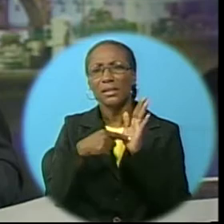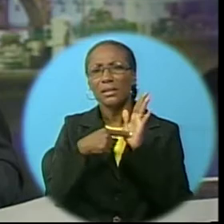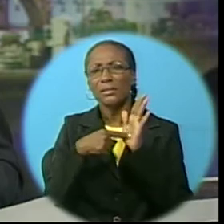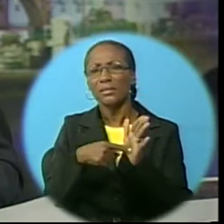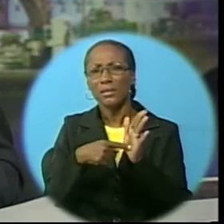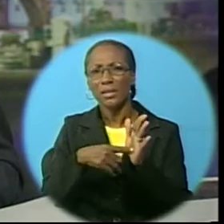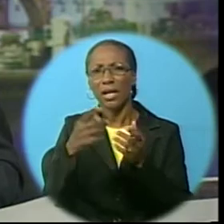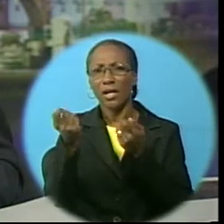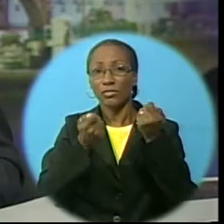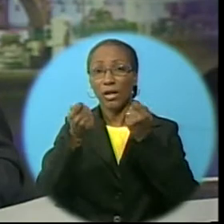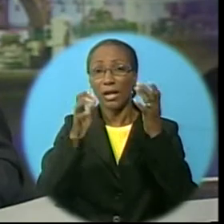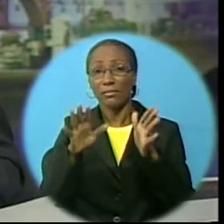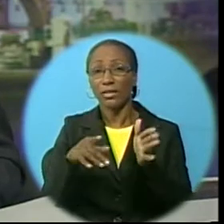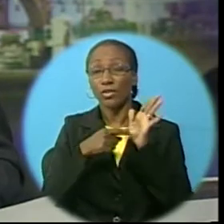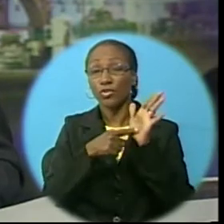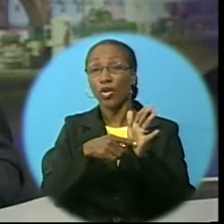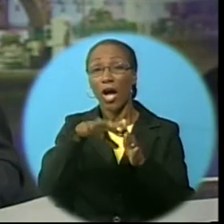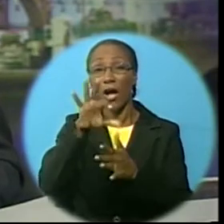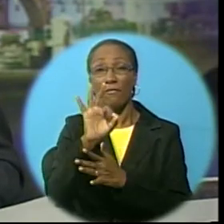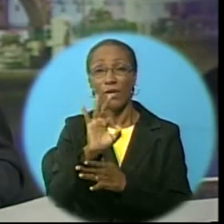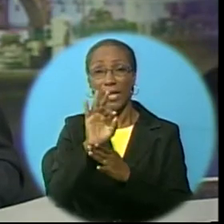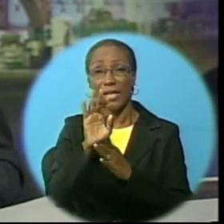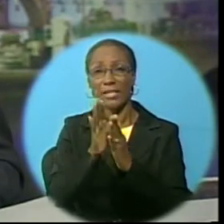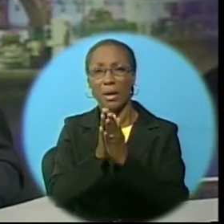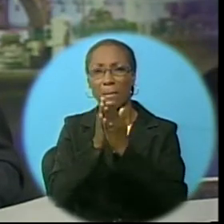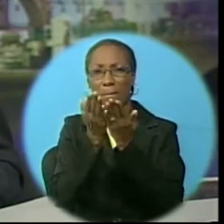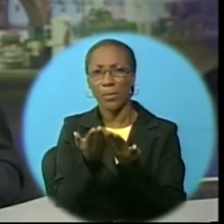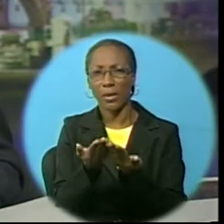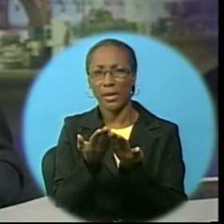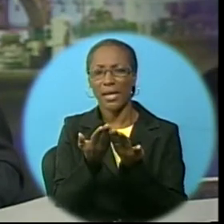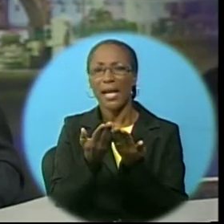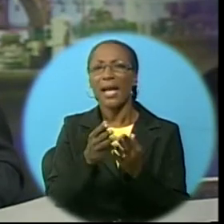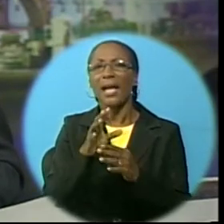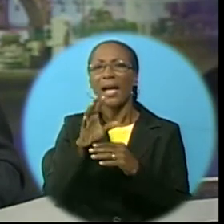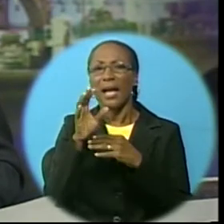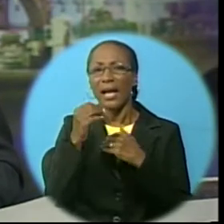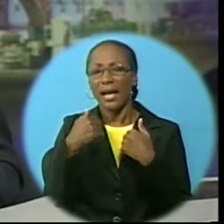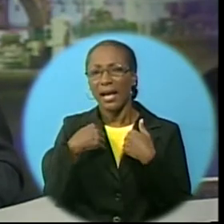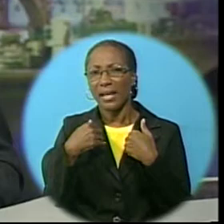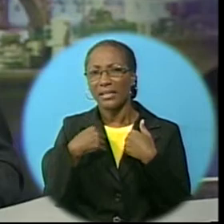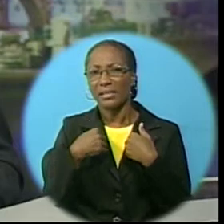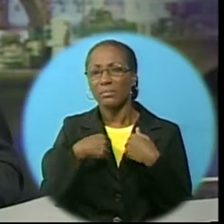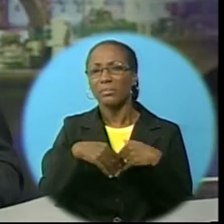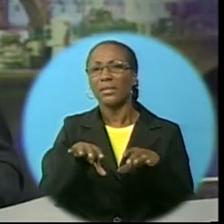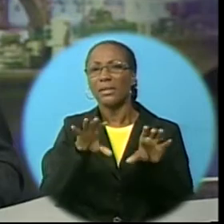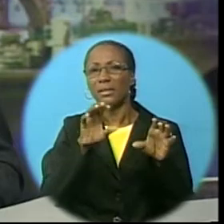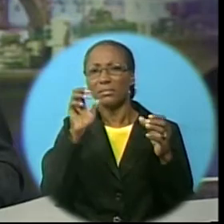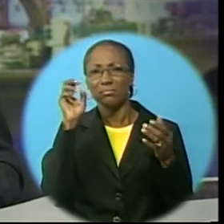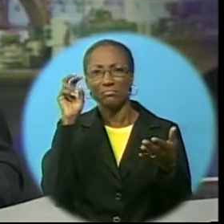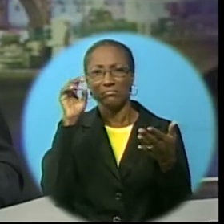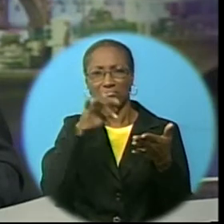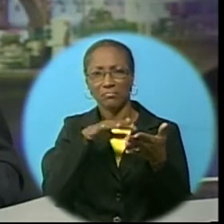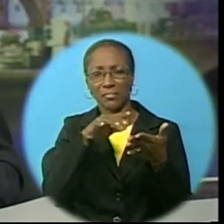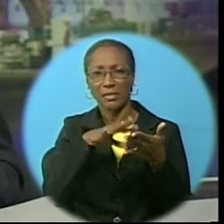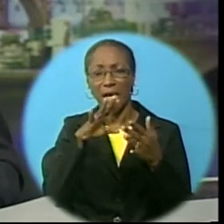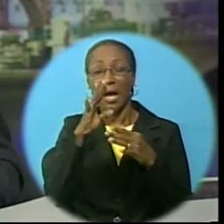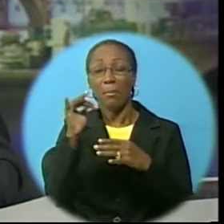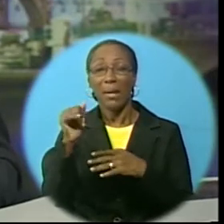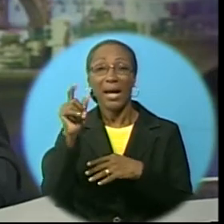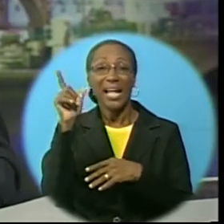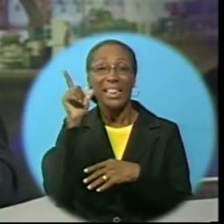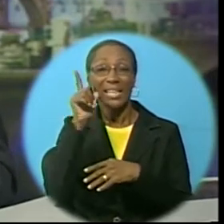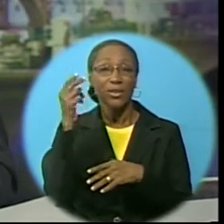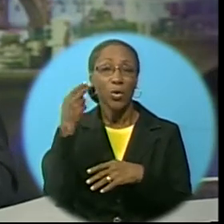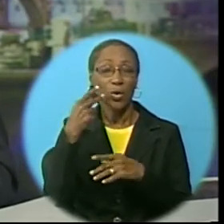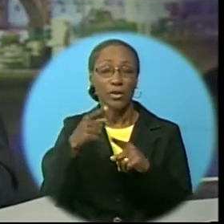months ago on Facebook, has been dealt with by the officials at the board. That's according to Linda Holder, the board's head of marketing